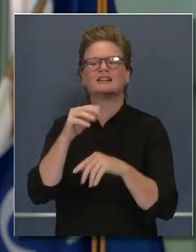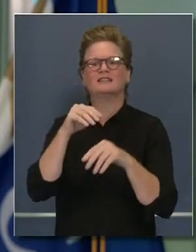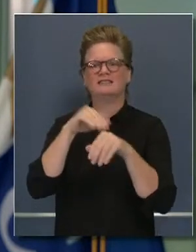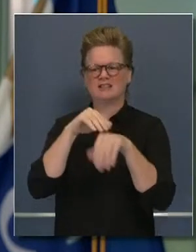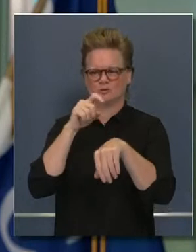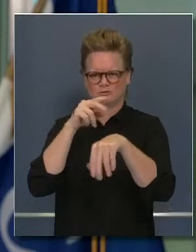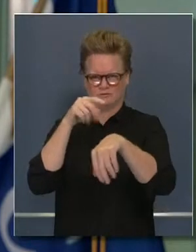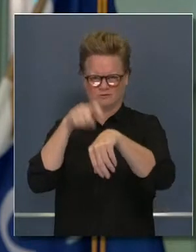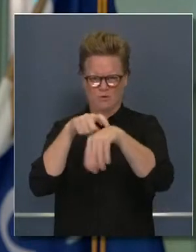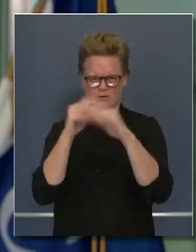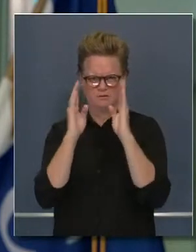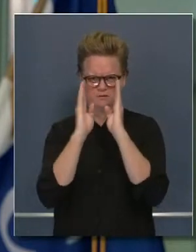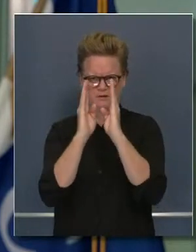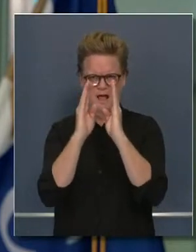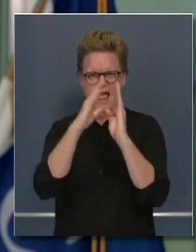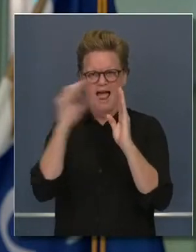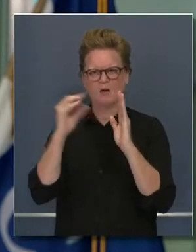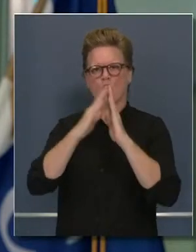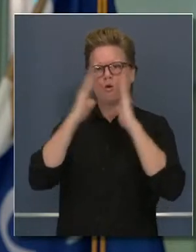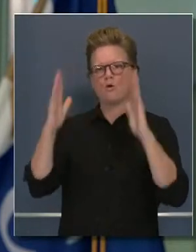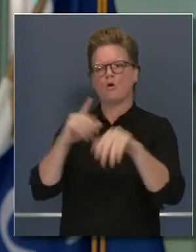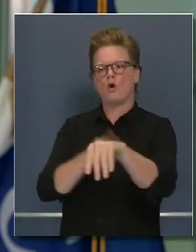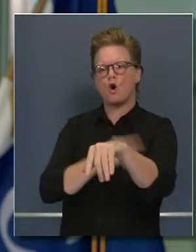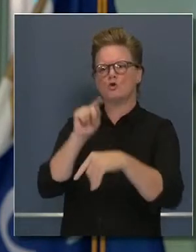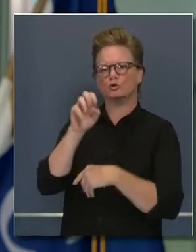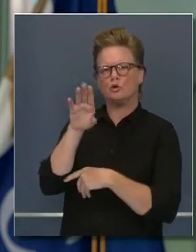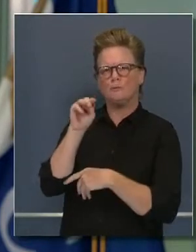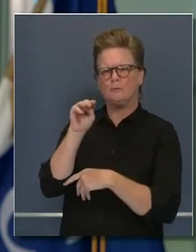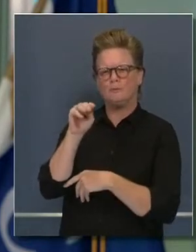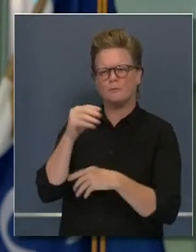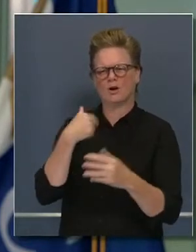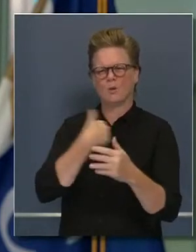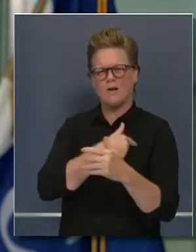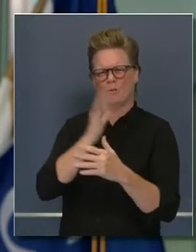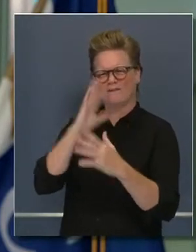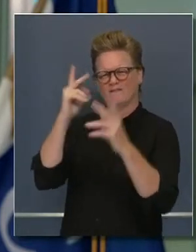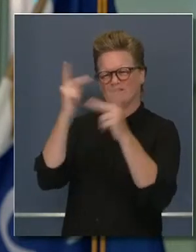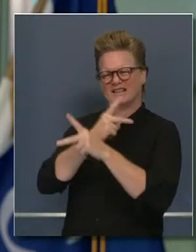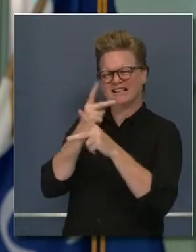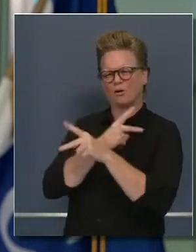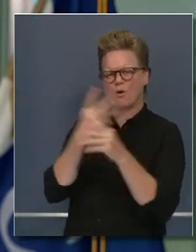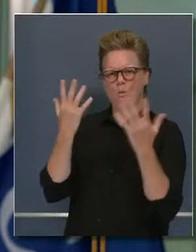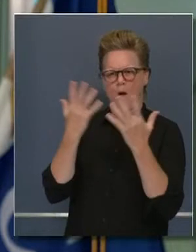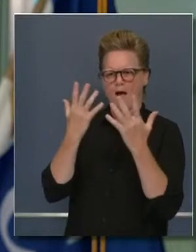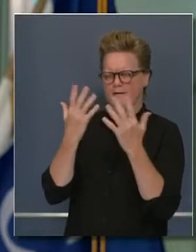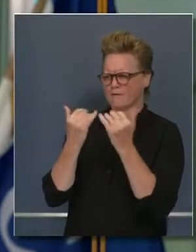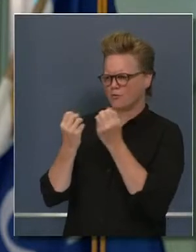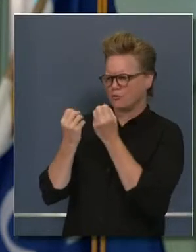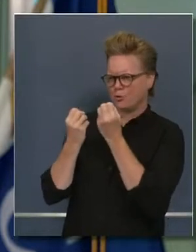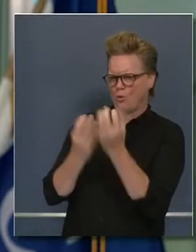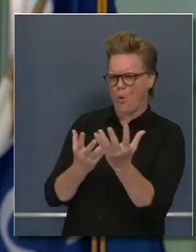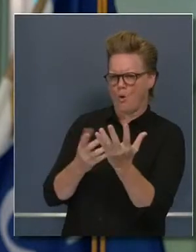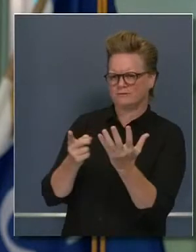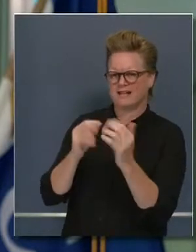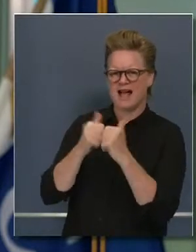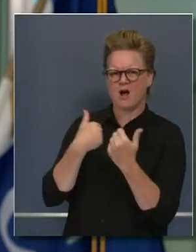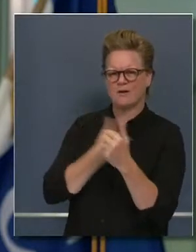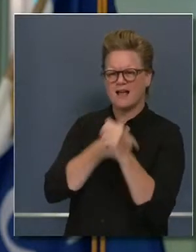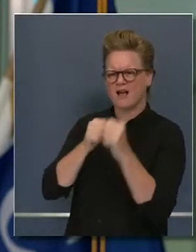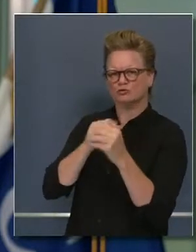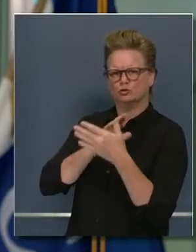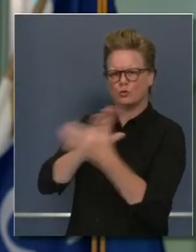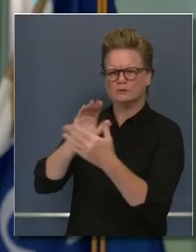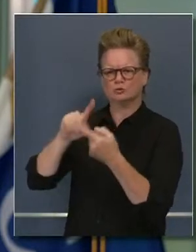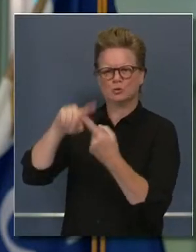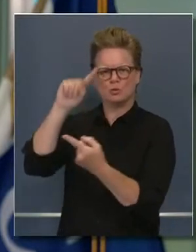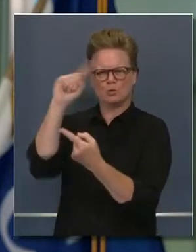root causes of the acuity, and that's foundational in terms of the larger global issue of climate change, where California will continue